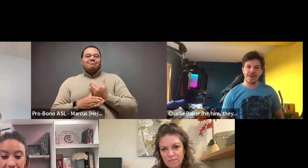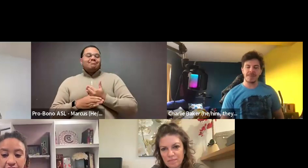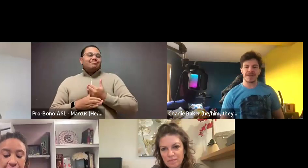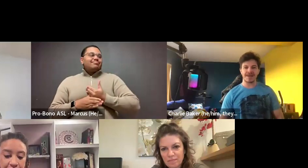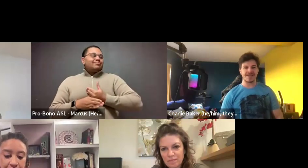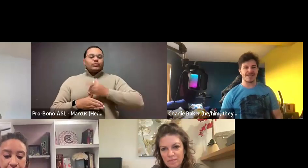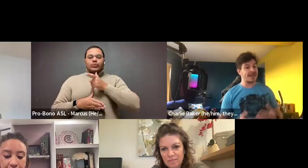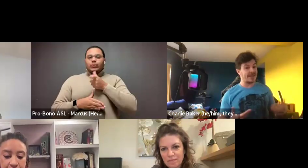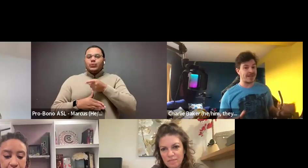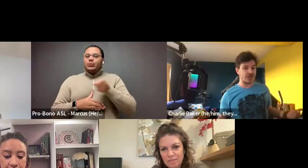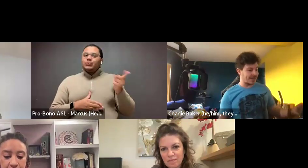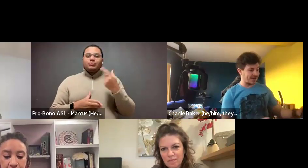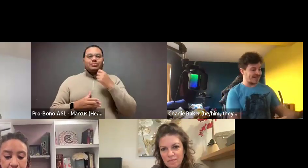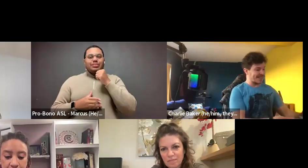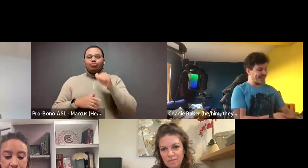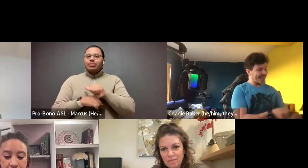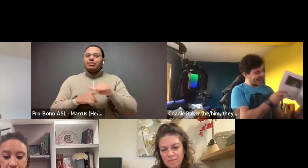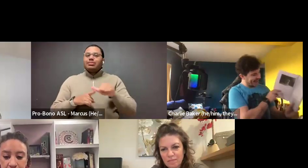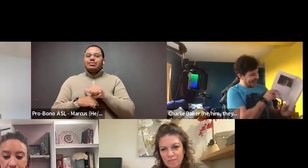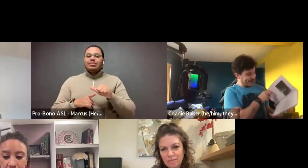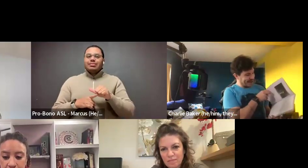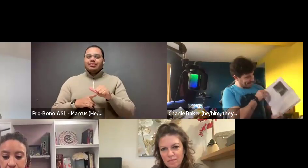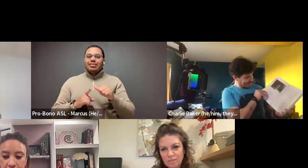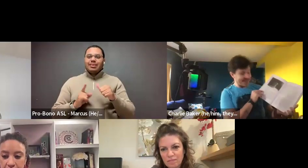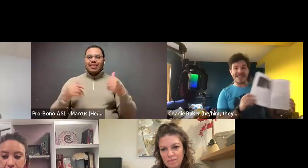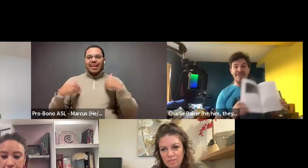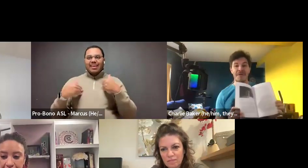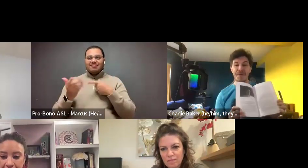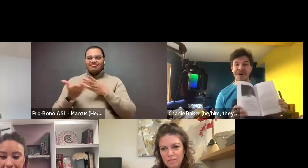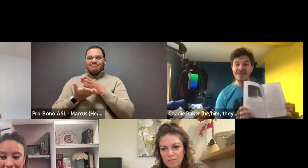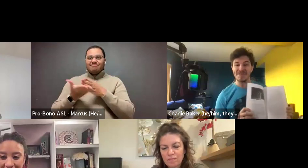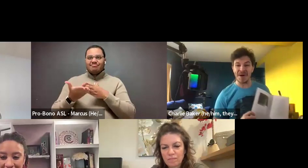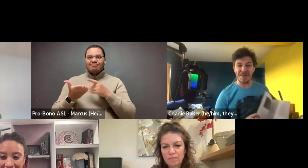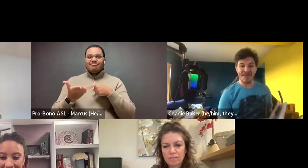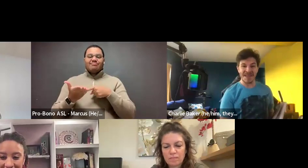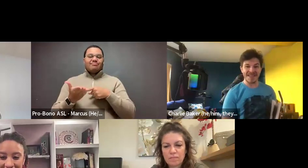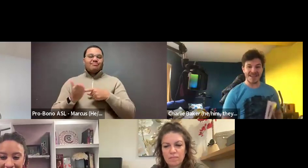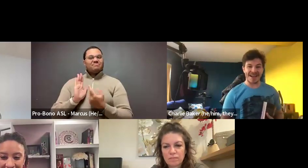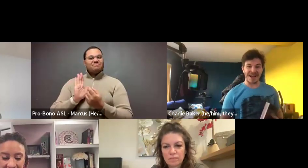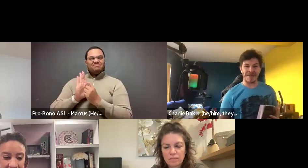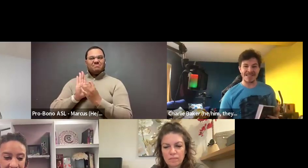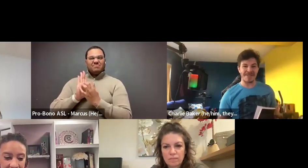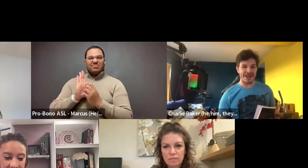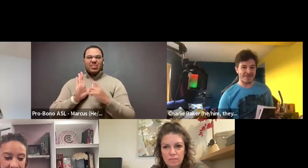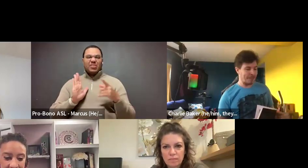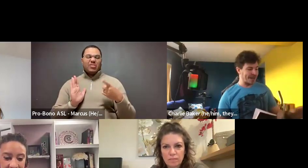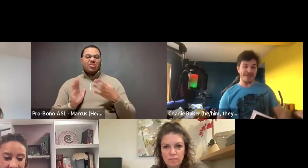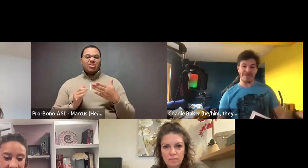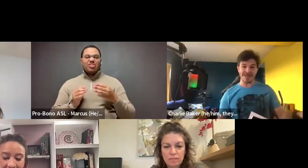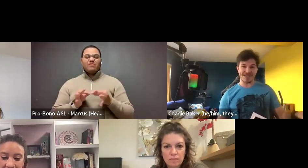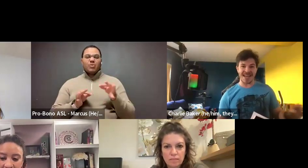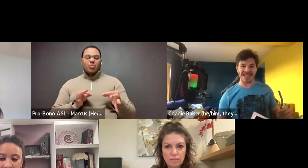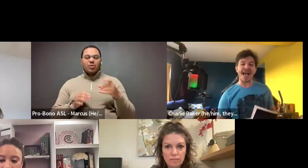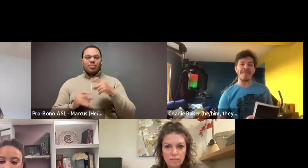work, because living in there is a bit in the foreword of this book that was a very